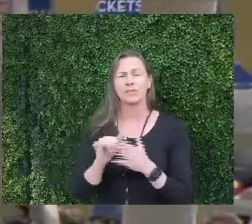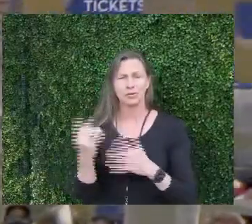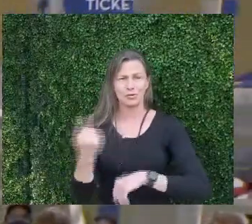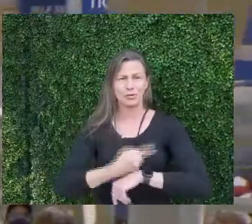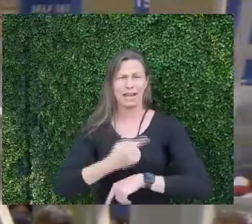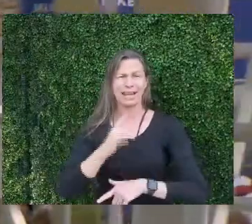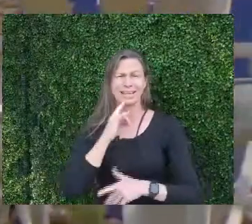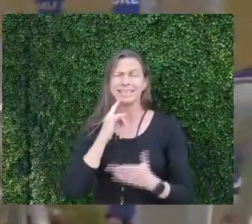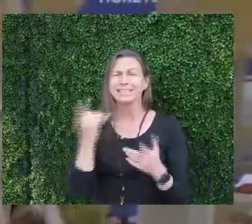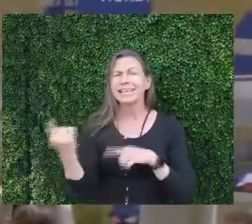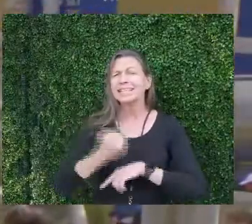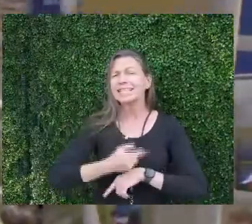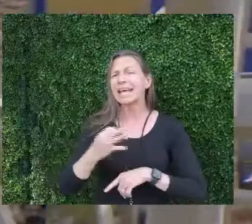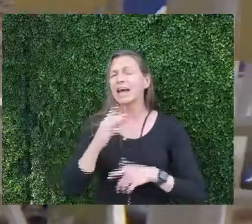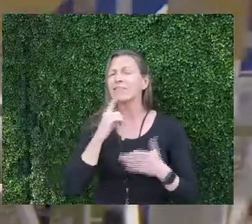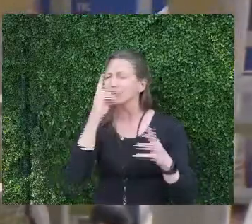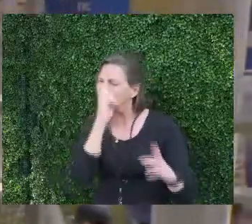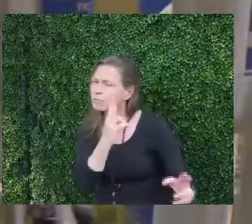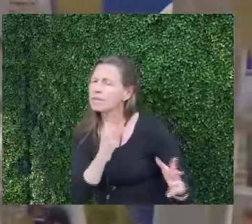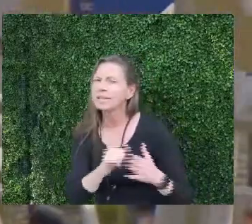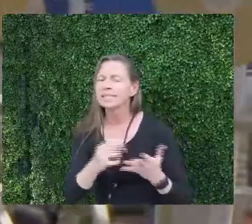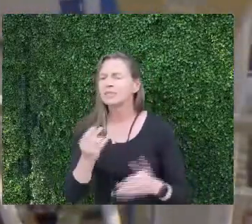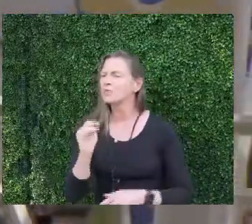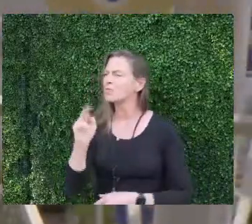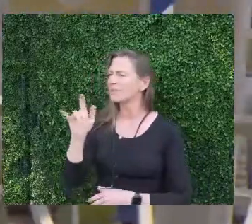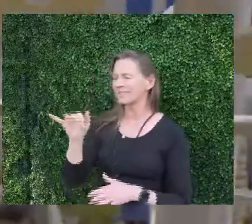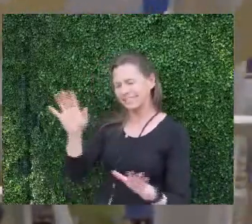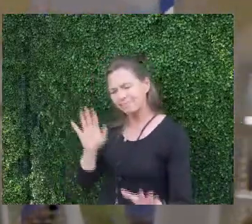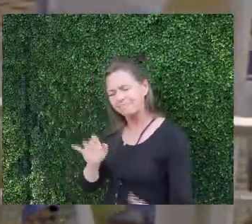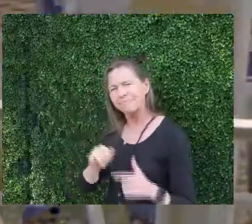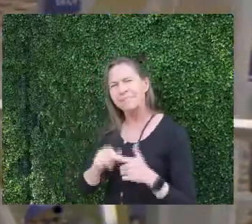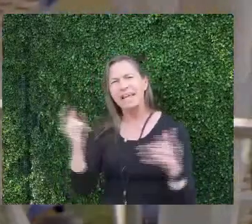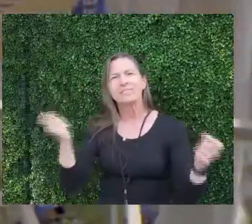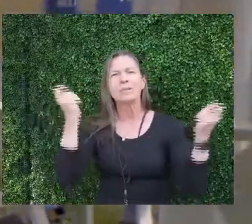humility, celebration, as well as saying thank you.